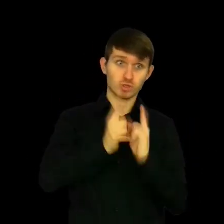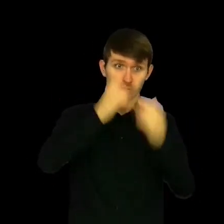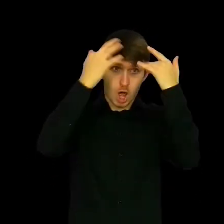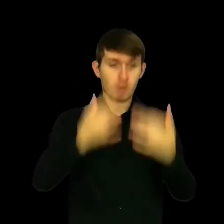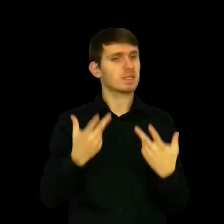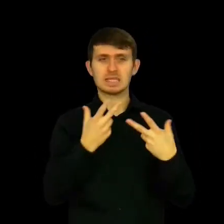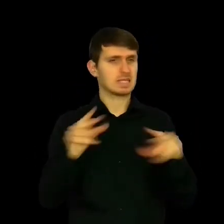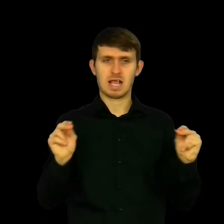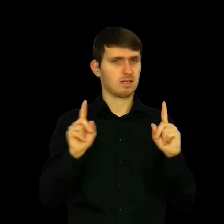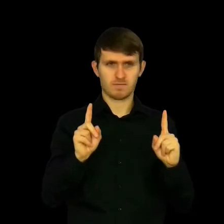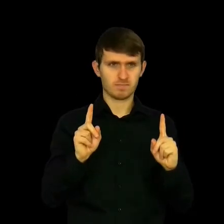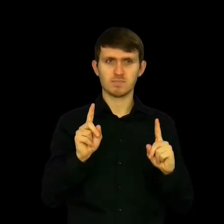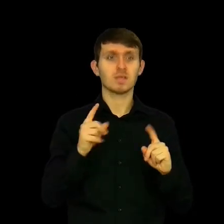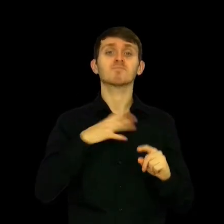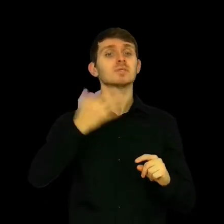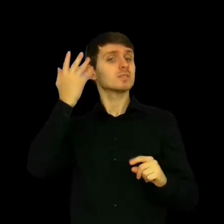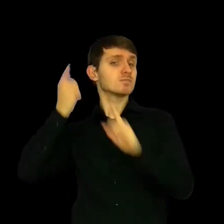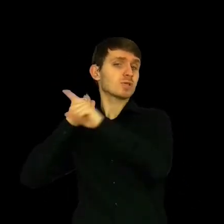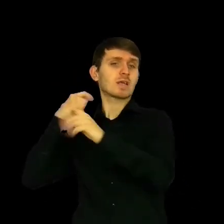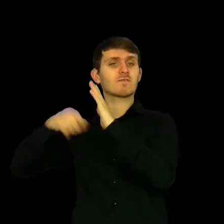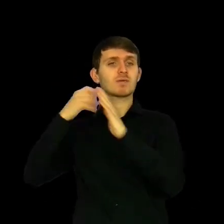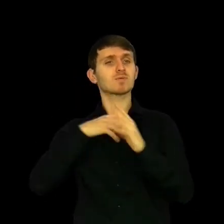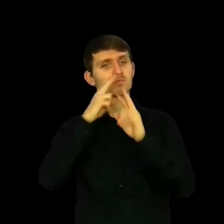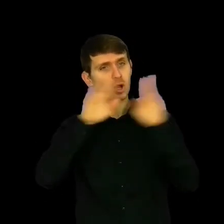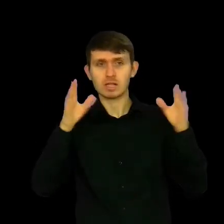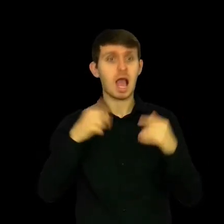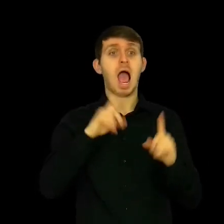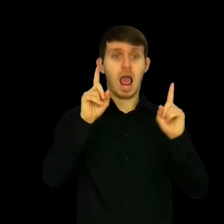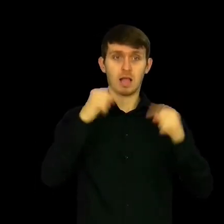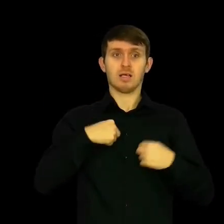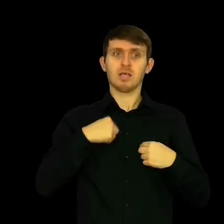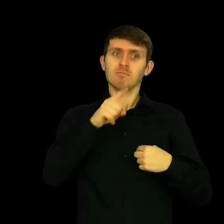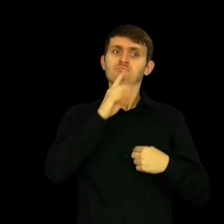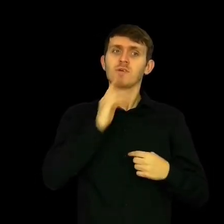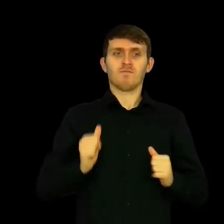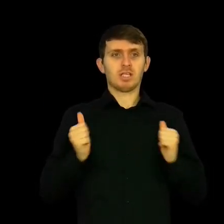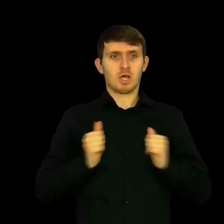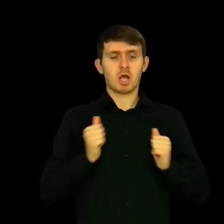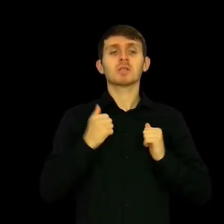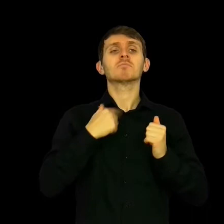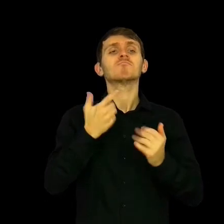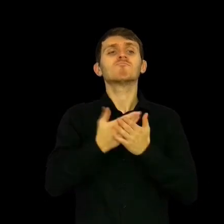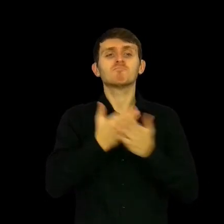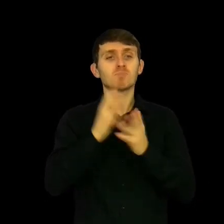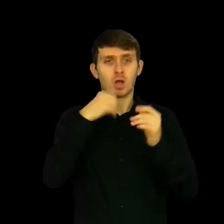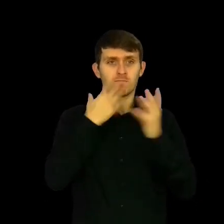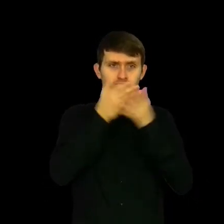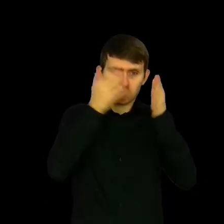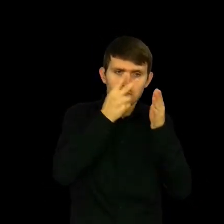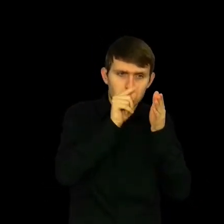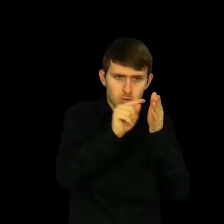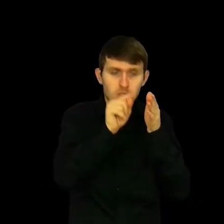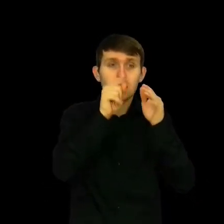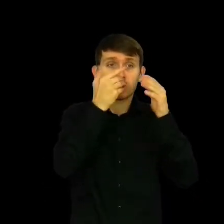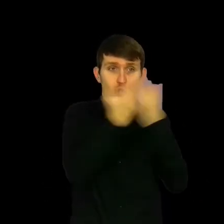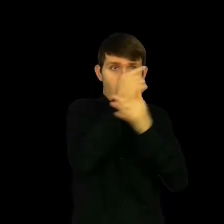1,867. And as you can see, this isn't necessarily faster than the way we've done it in other videos. But the reason why I like it is that at any stage, I just have to